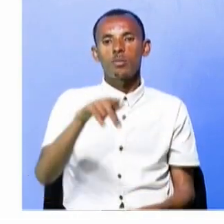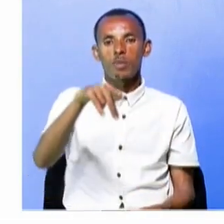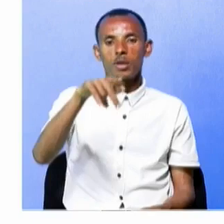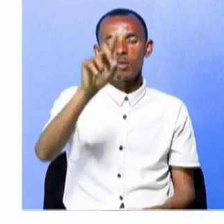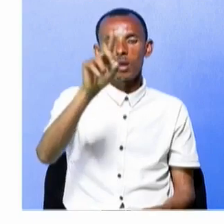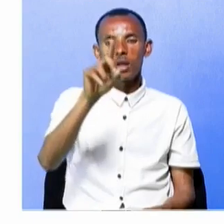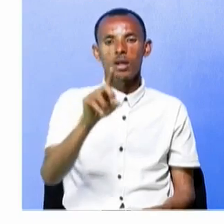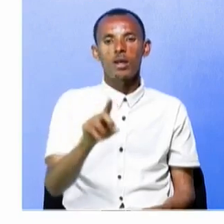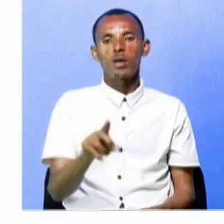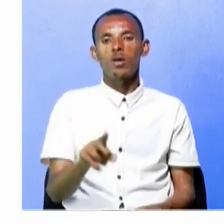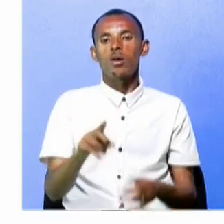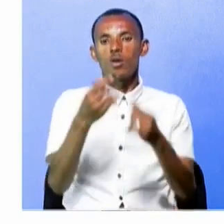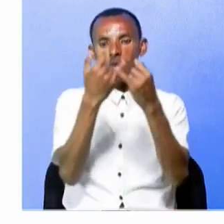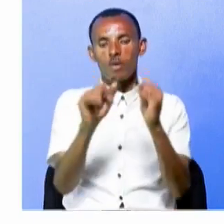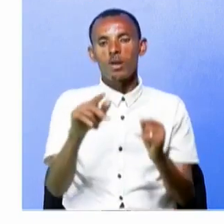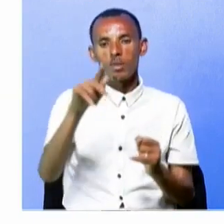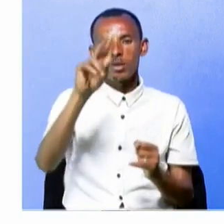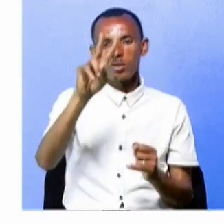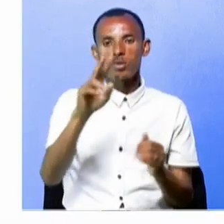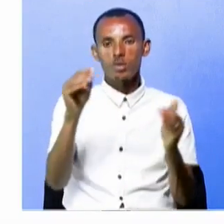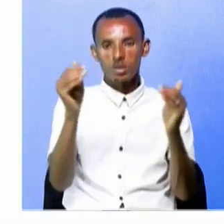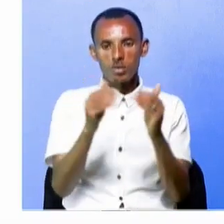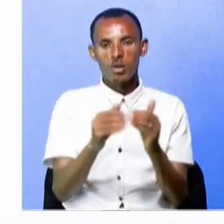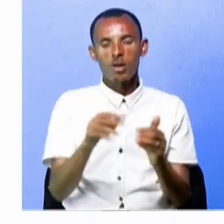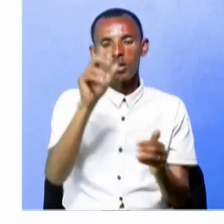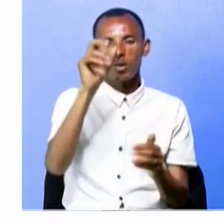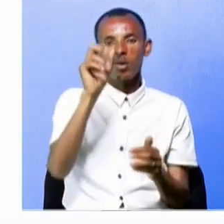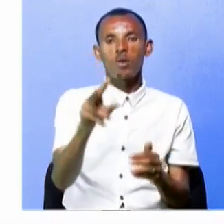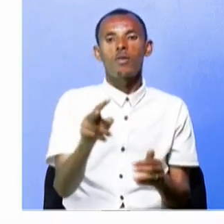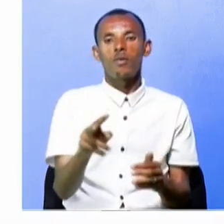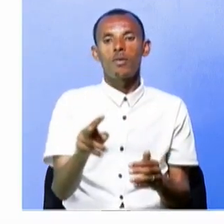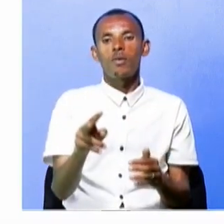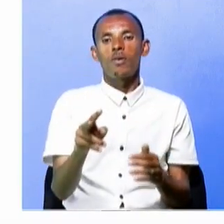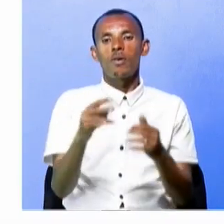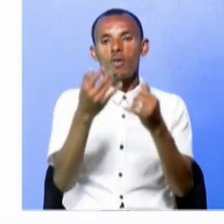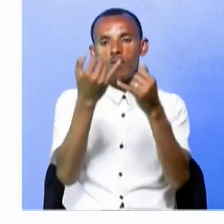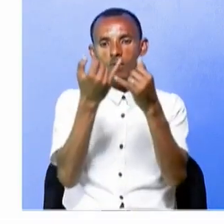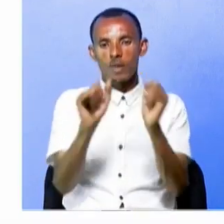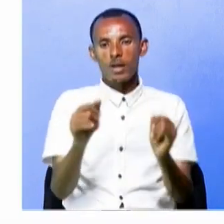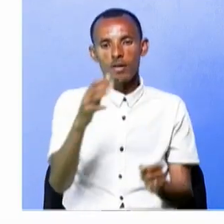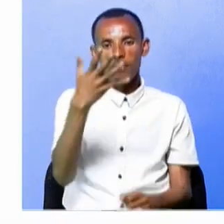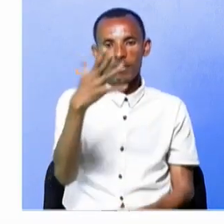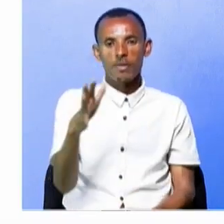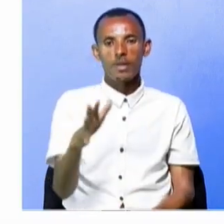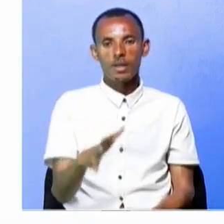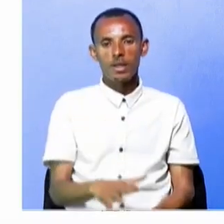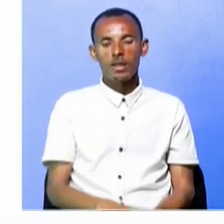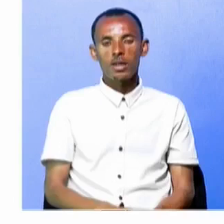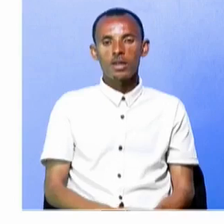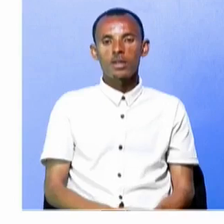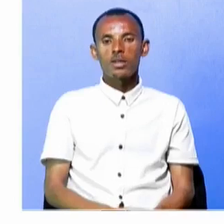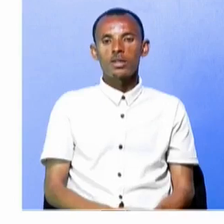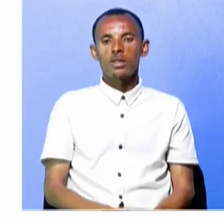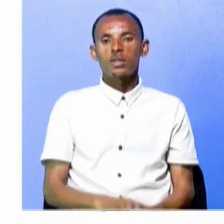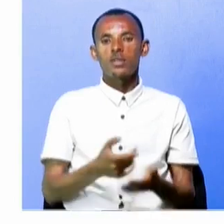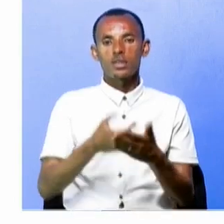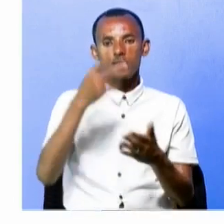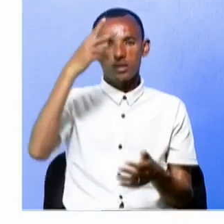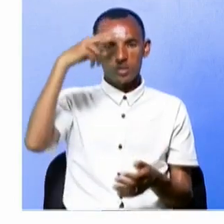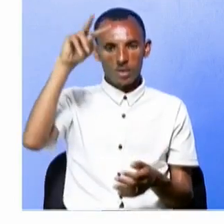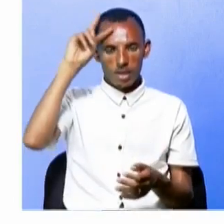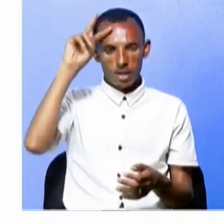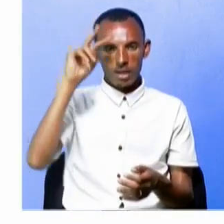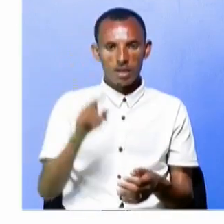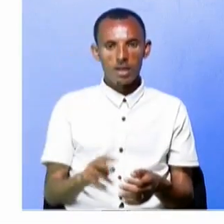P1 by P2 is 12 over 15. Okay, this the whole square and this